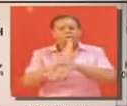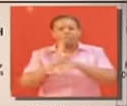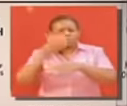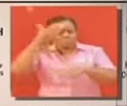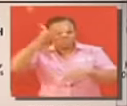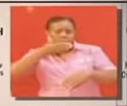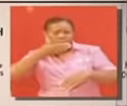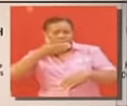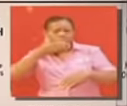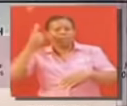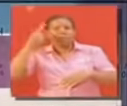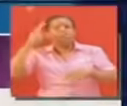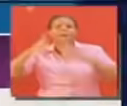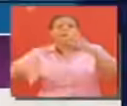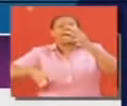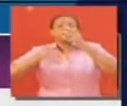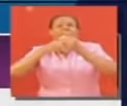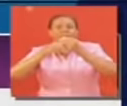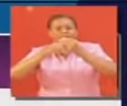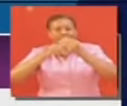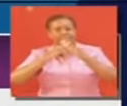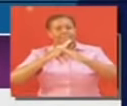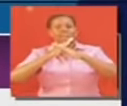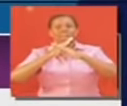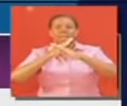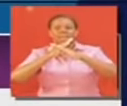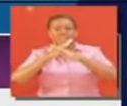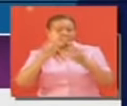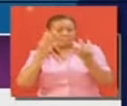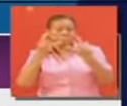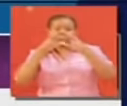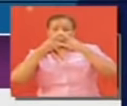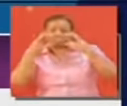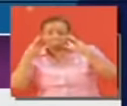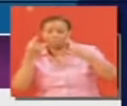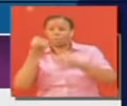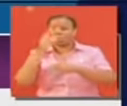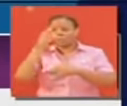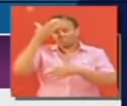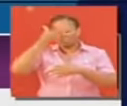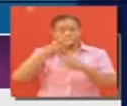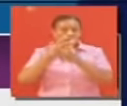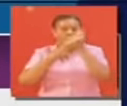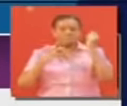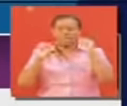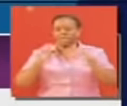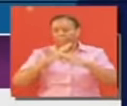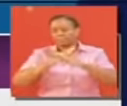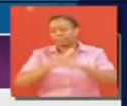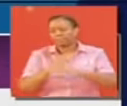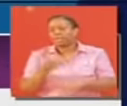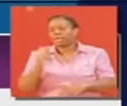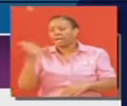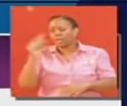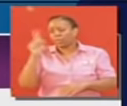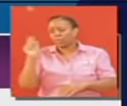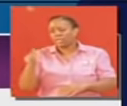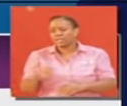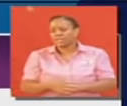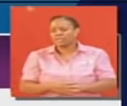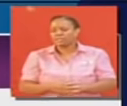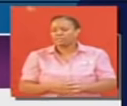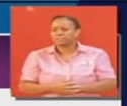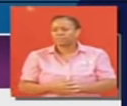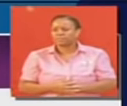from the public this morning: should a person isolate, self-isolate, or self-quarantine only if they are instructed to do so by